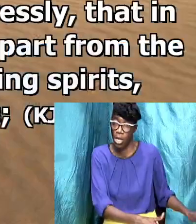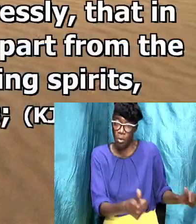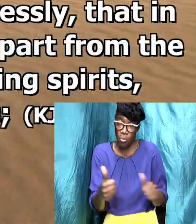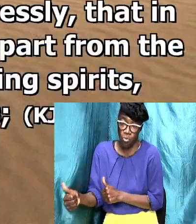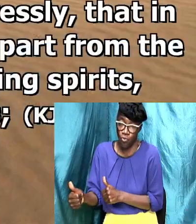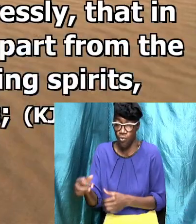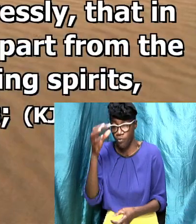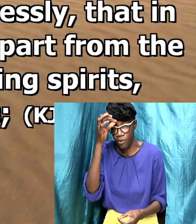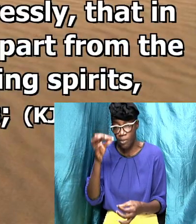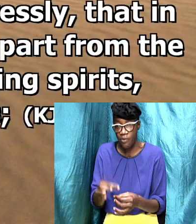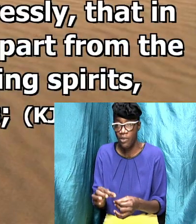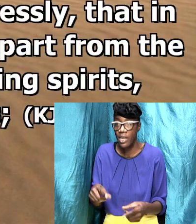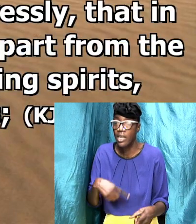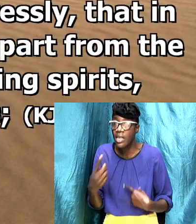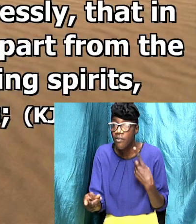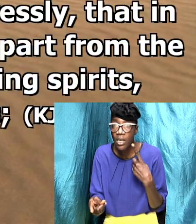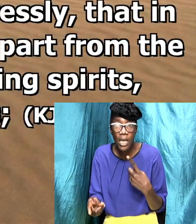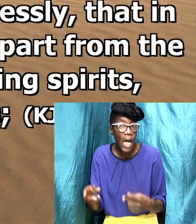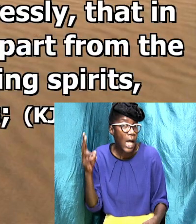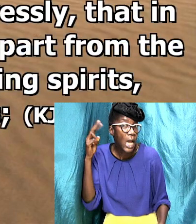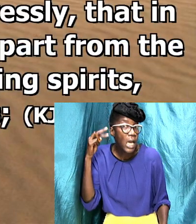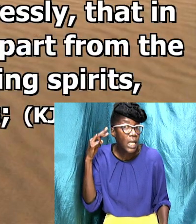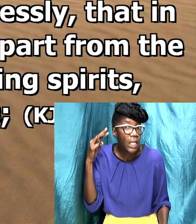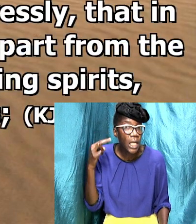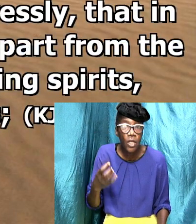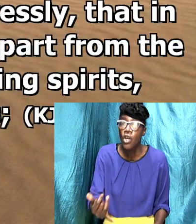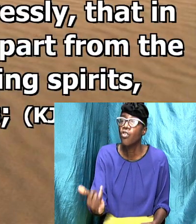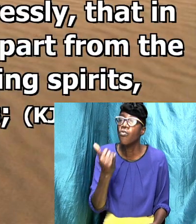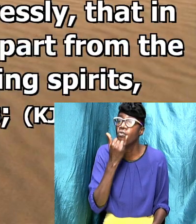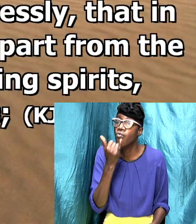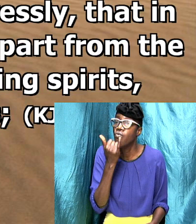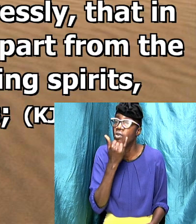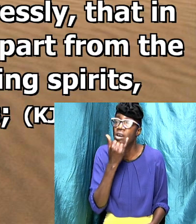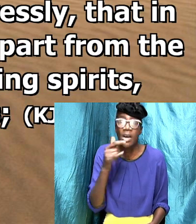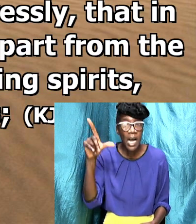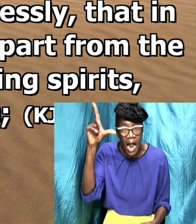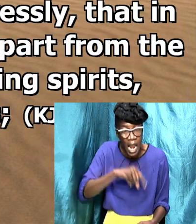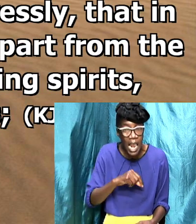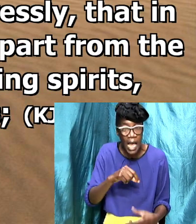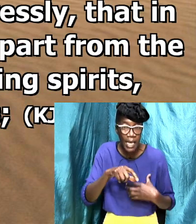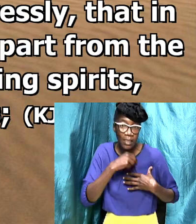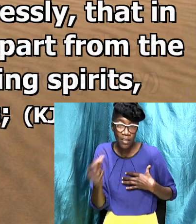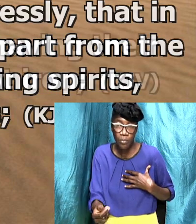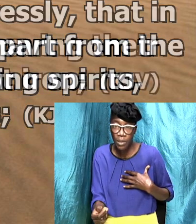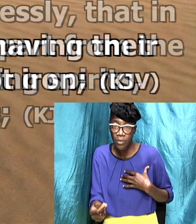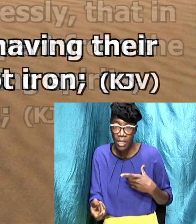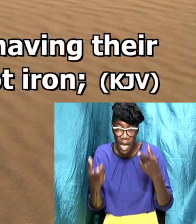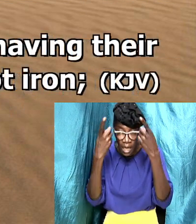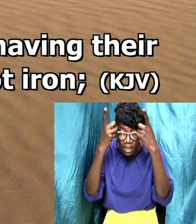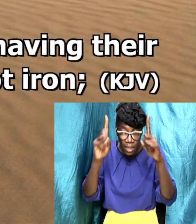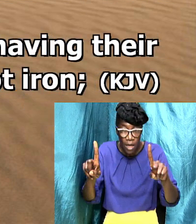faith, giving heed to seducing spirit and doctrine of devils.